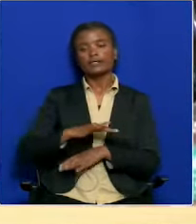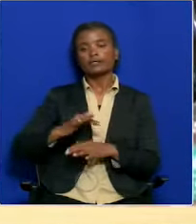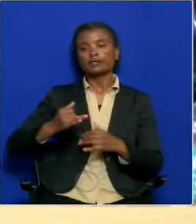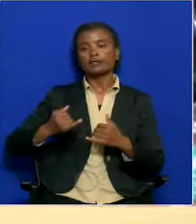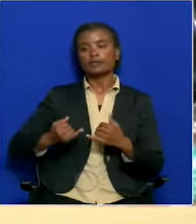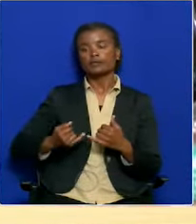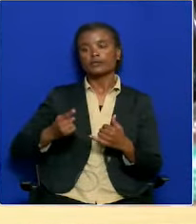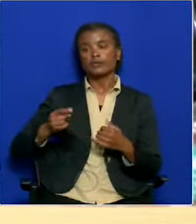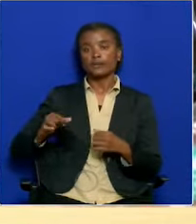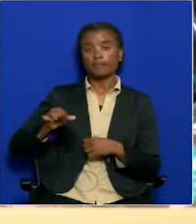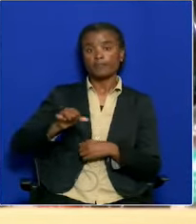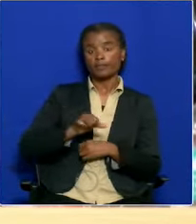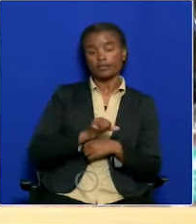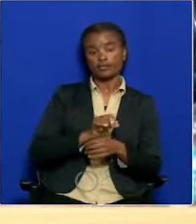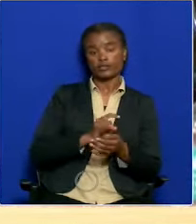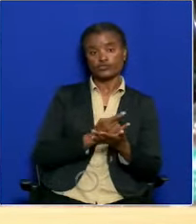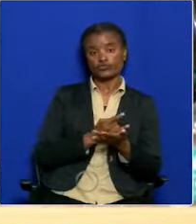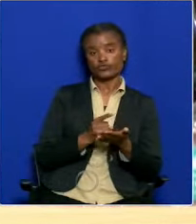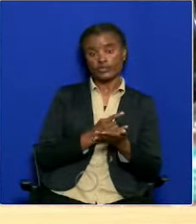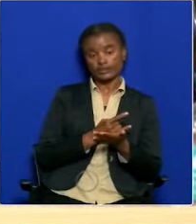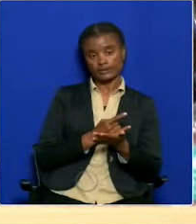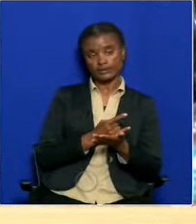chats, knowing what this is.